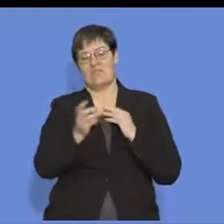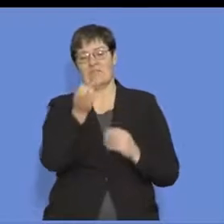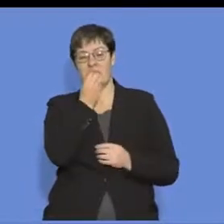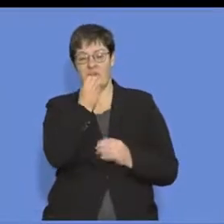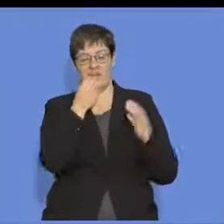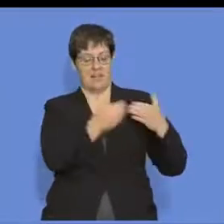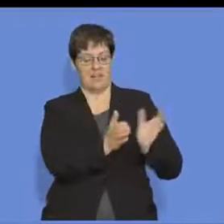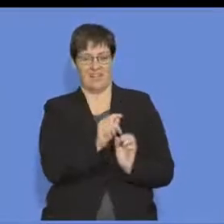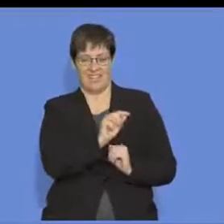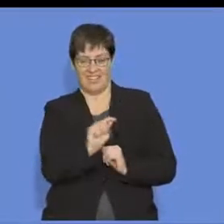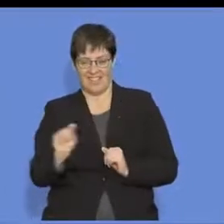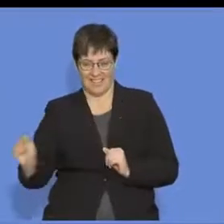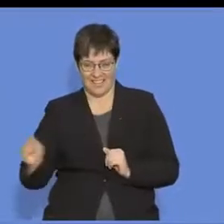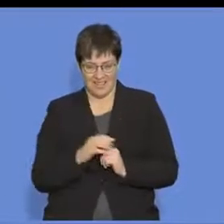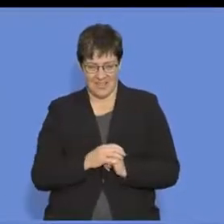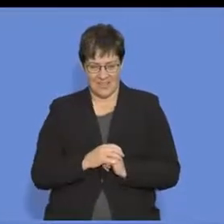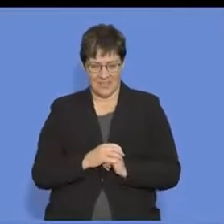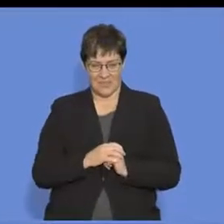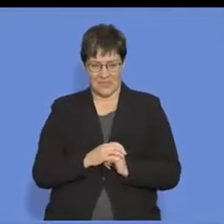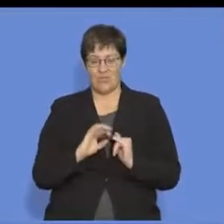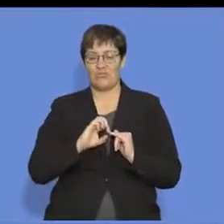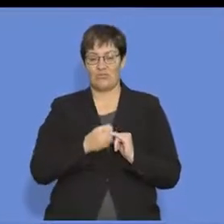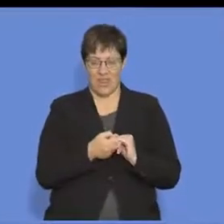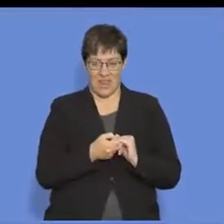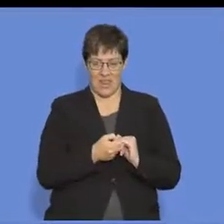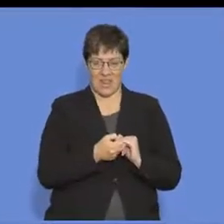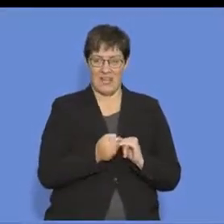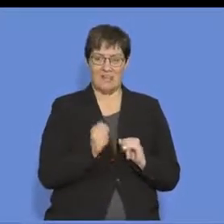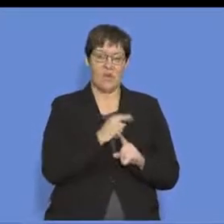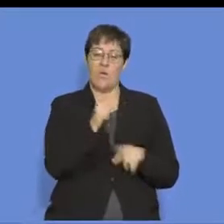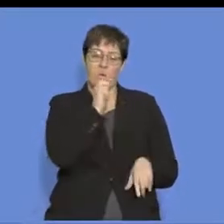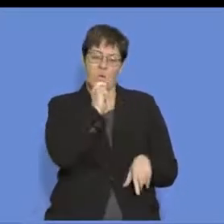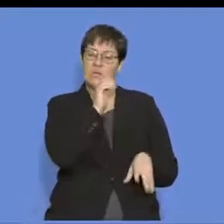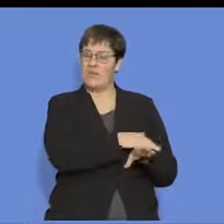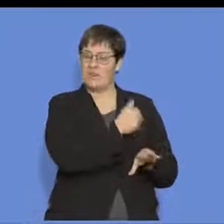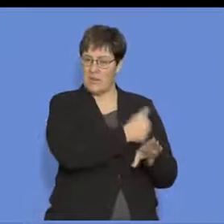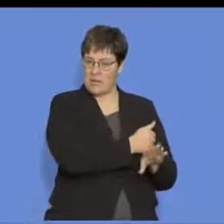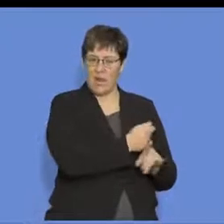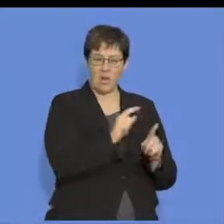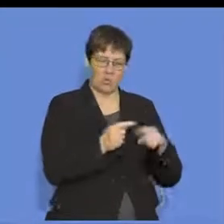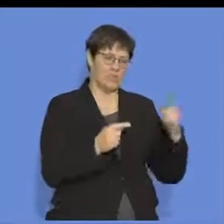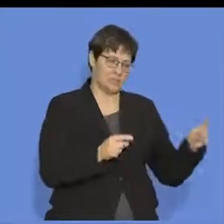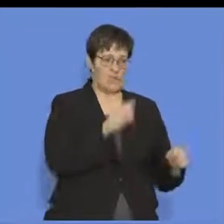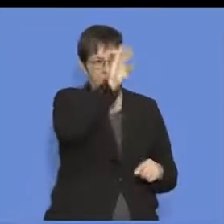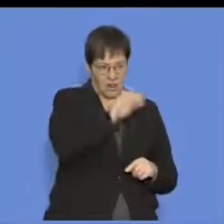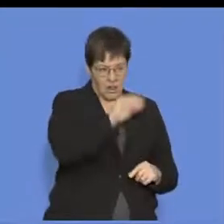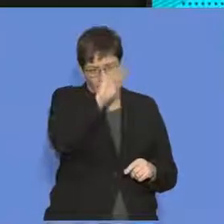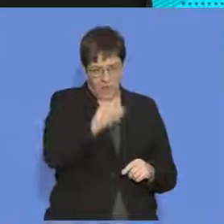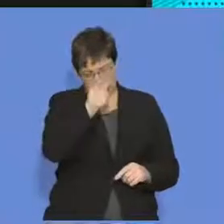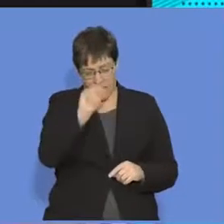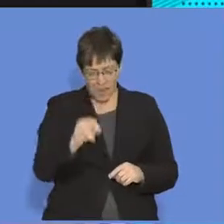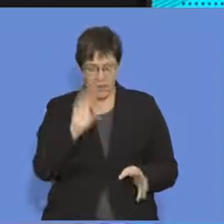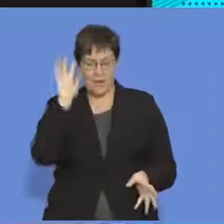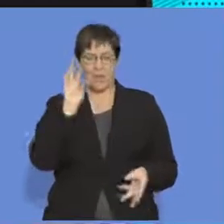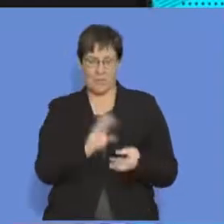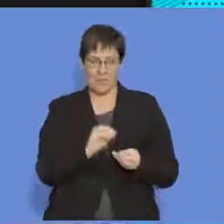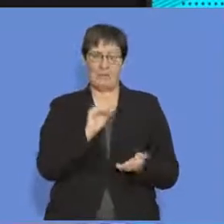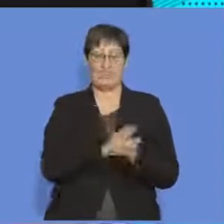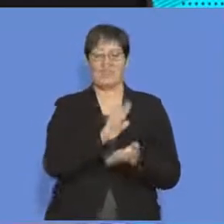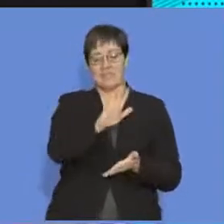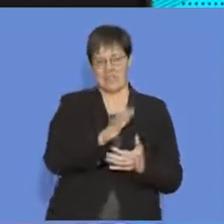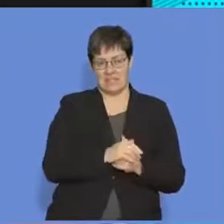different meals. Are we together? So you can try this without using the fundamental principle of calculus. You'll see that you'll